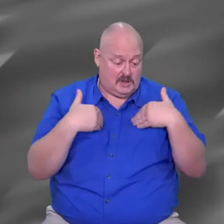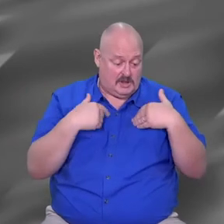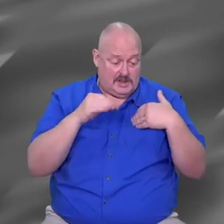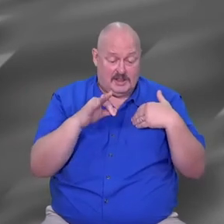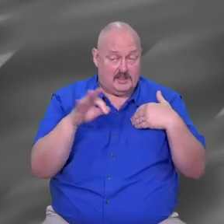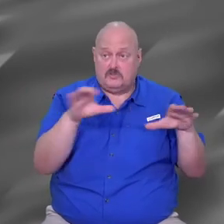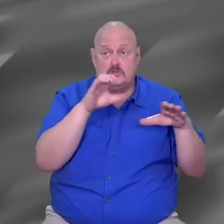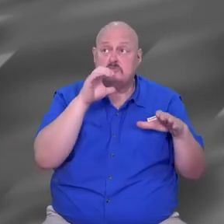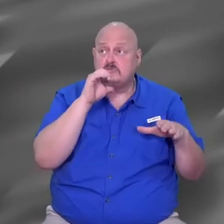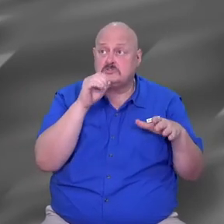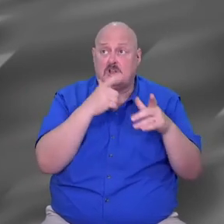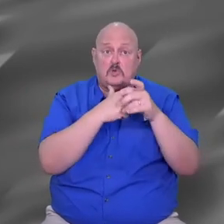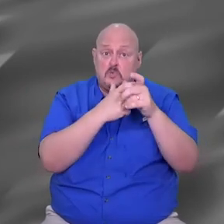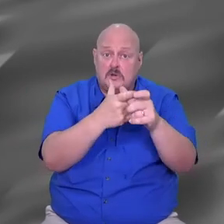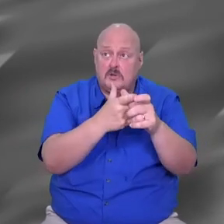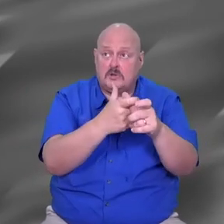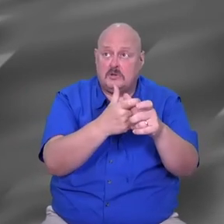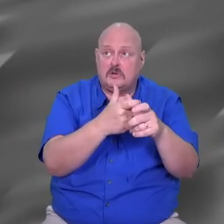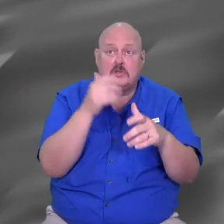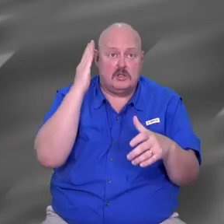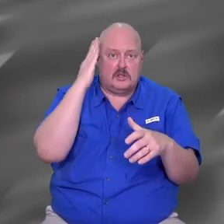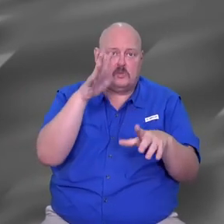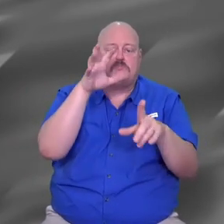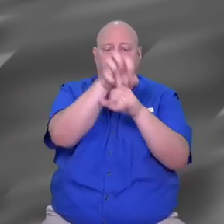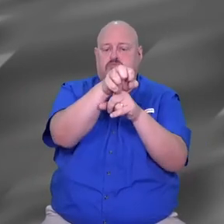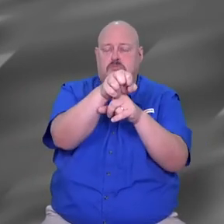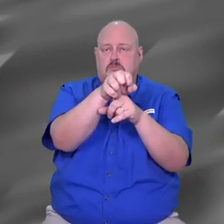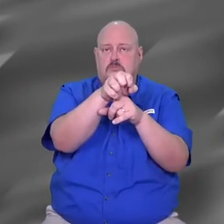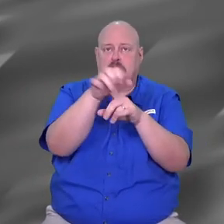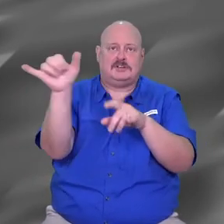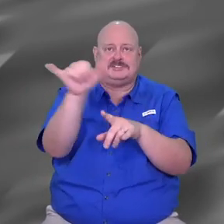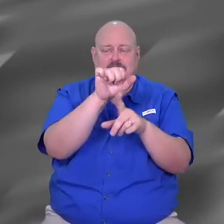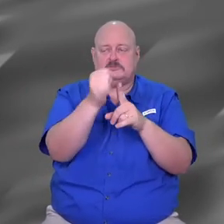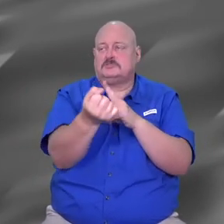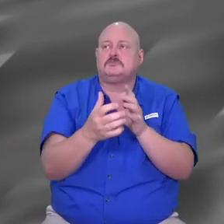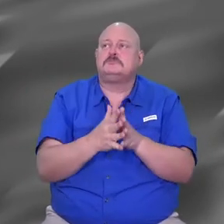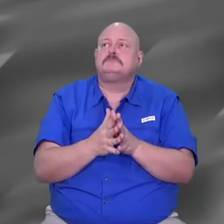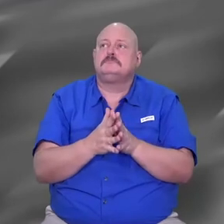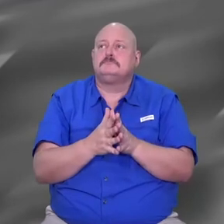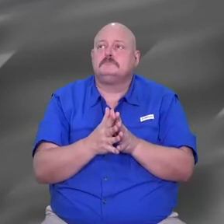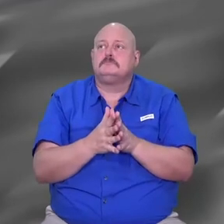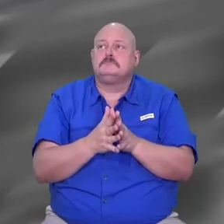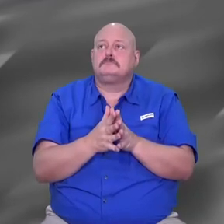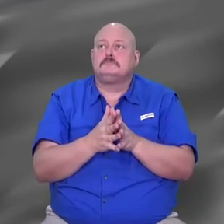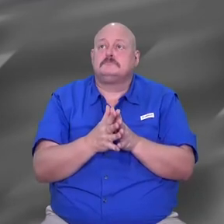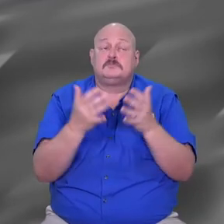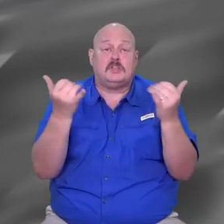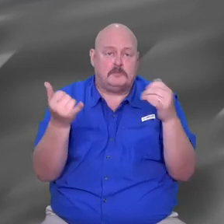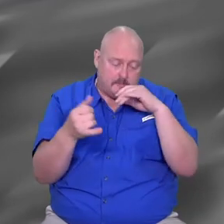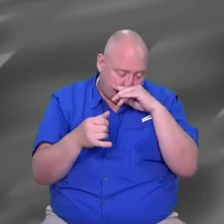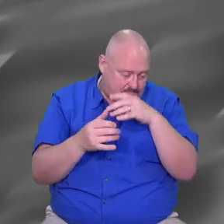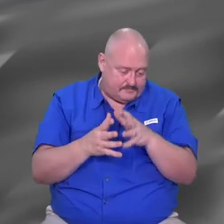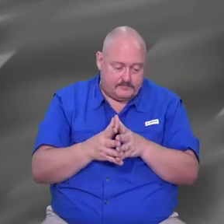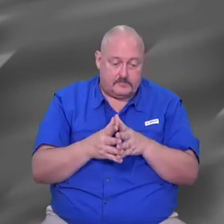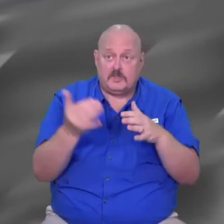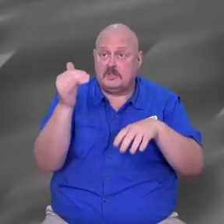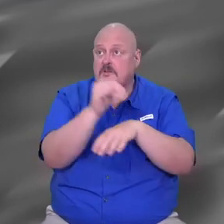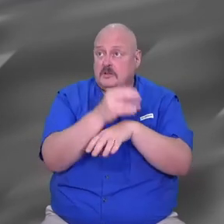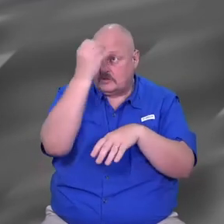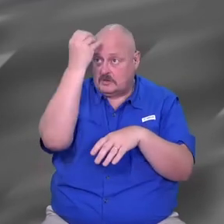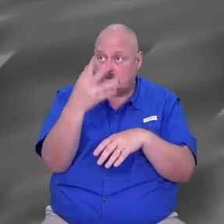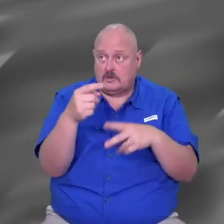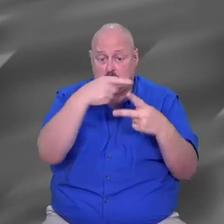do not run, we will get caught up in the same mess. Now, tonight I've shared with